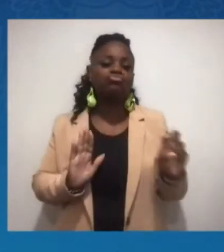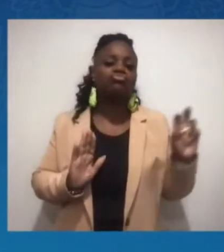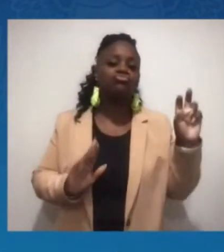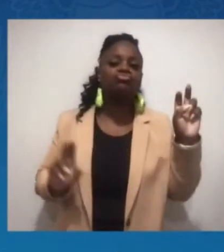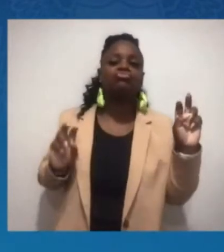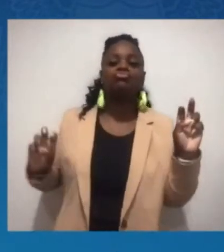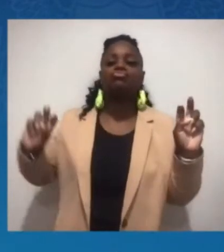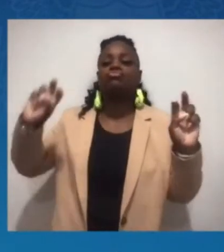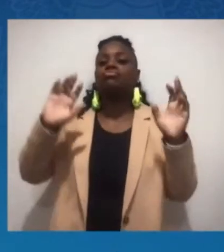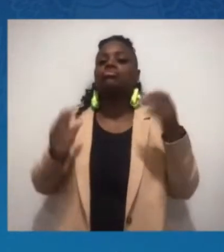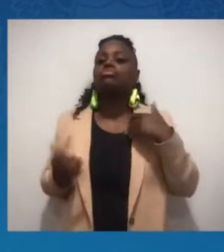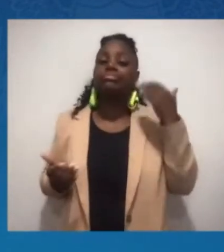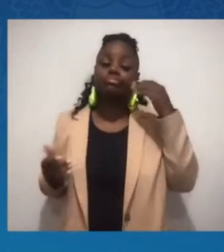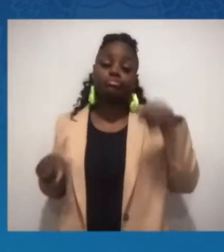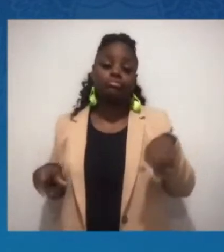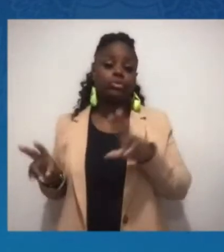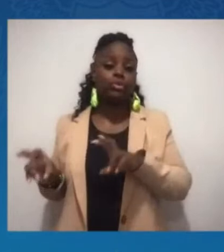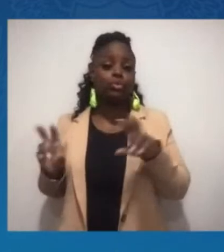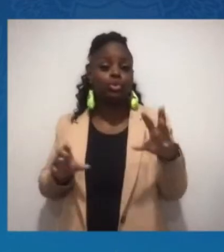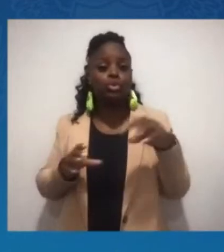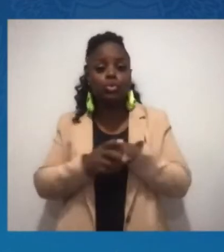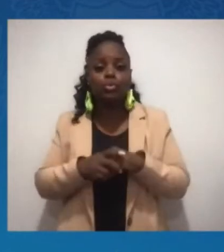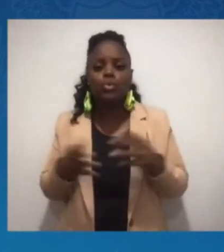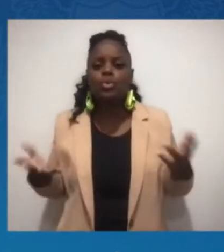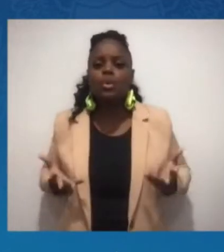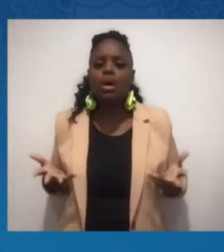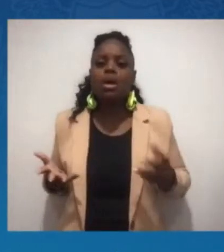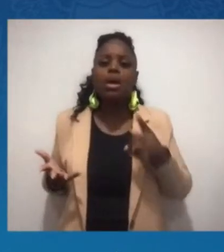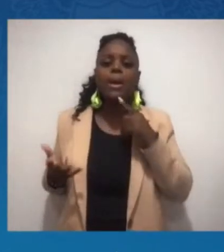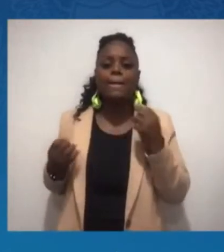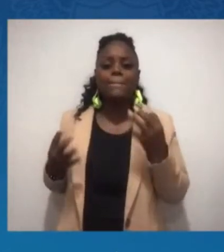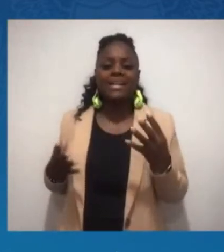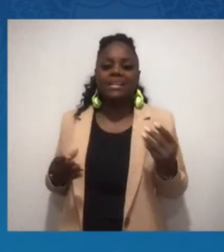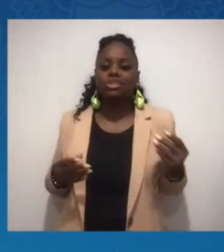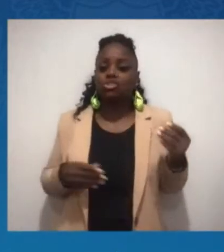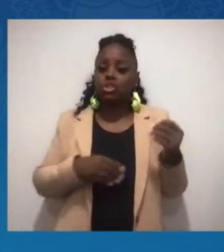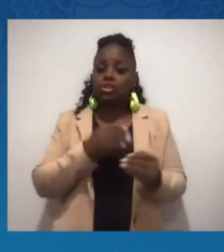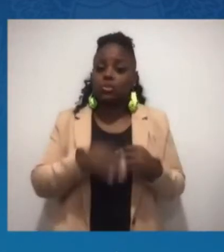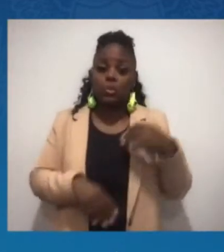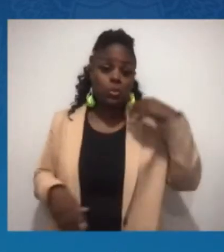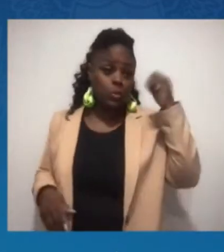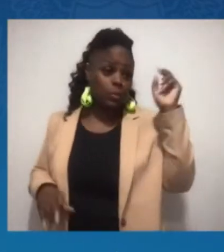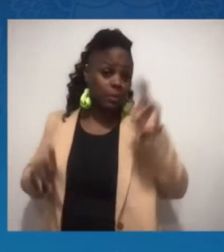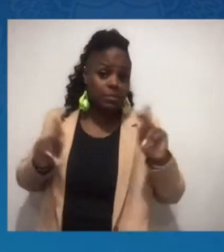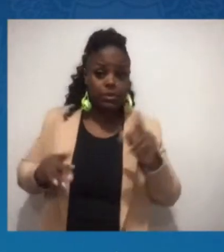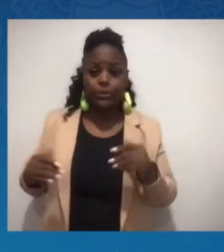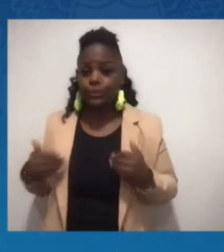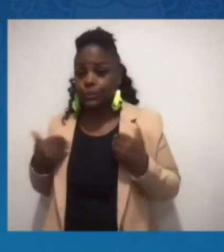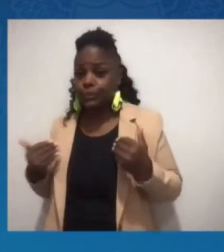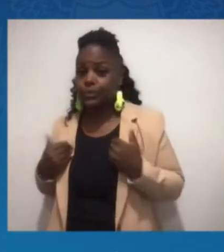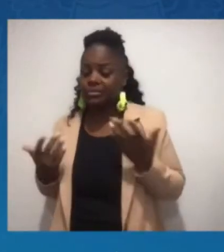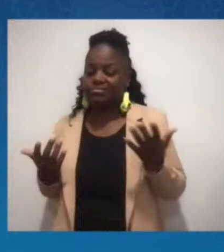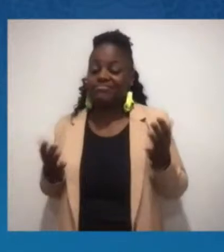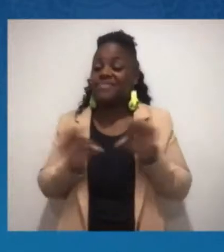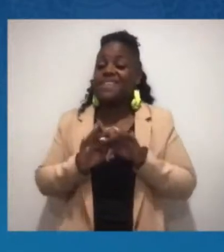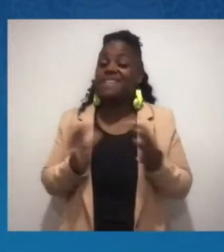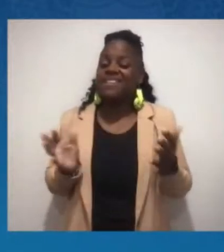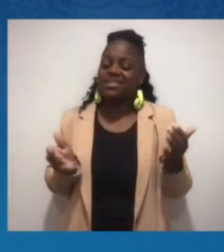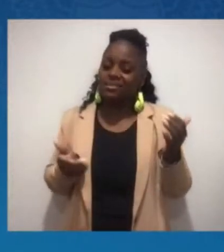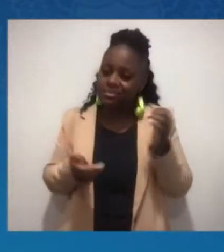about an intergenerational movement, right, among the many intersections. And